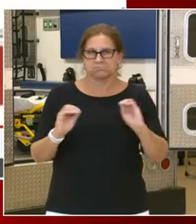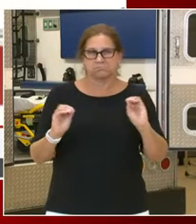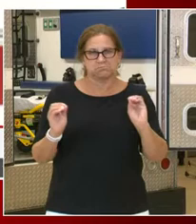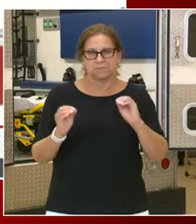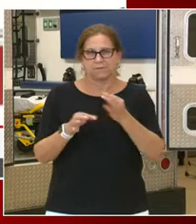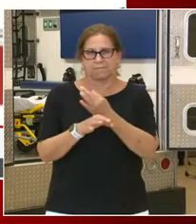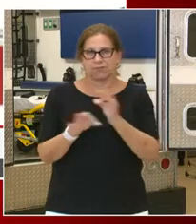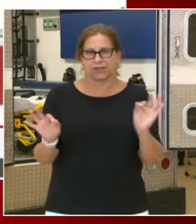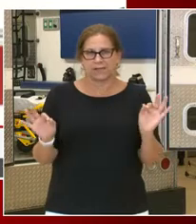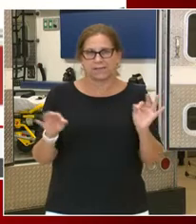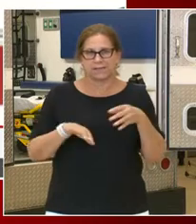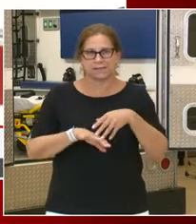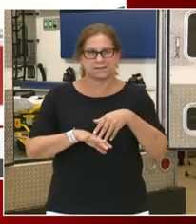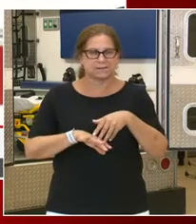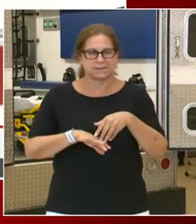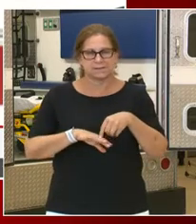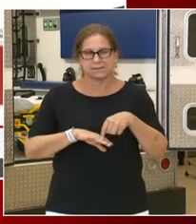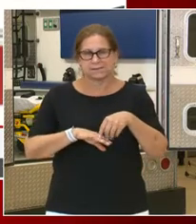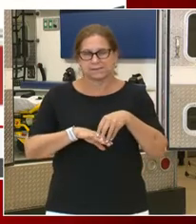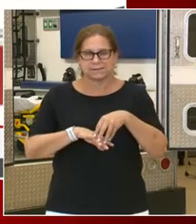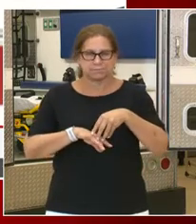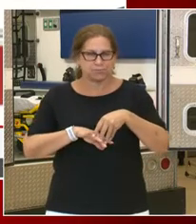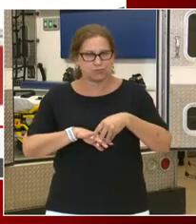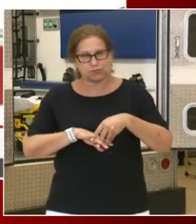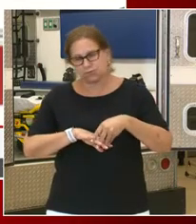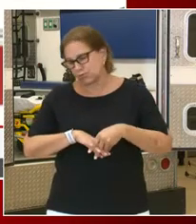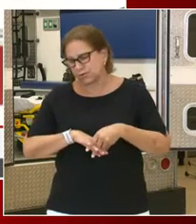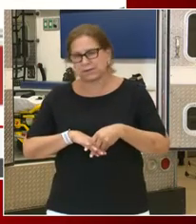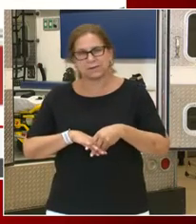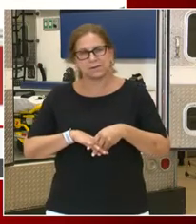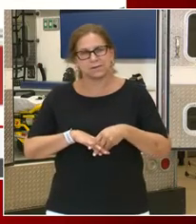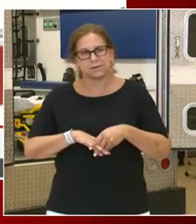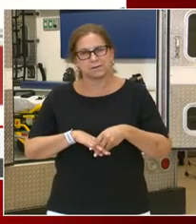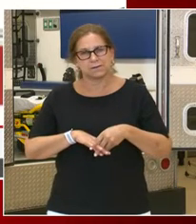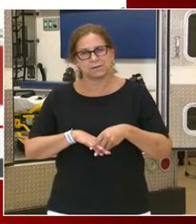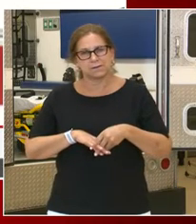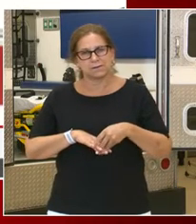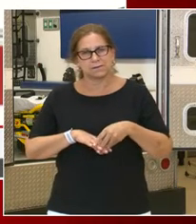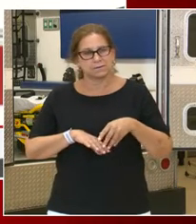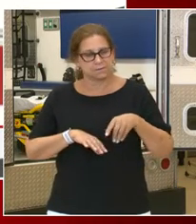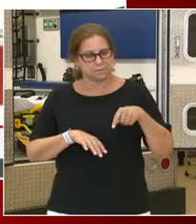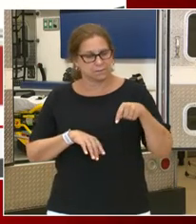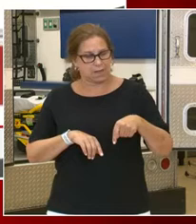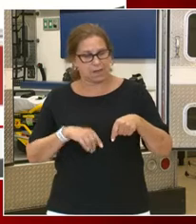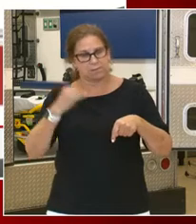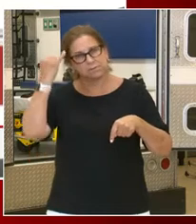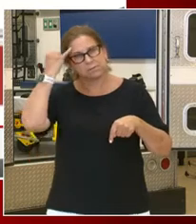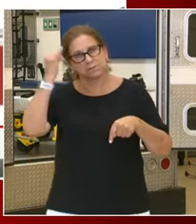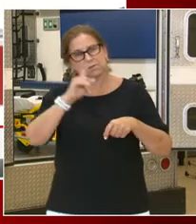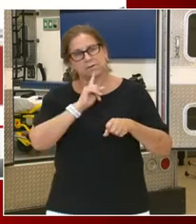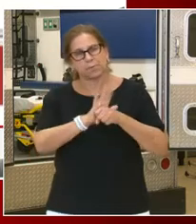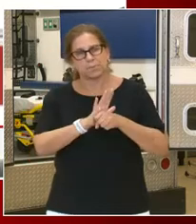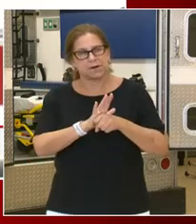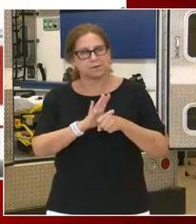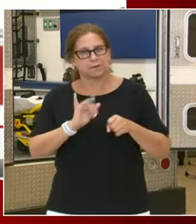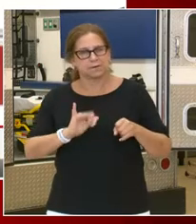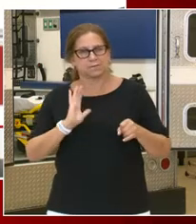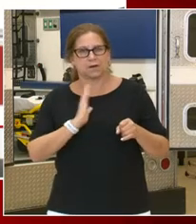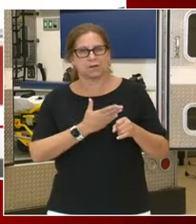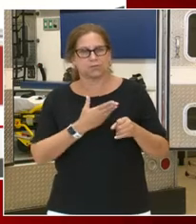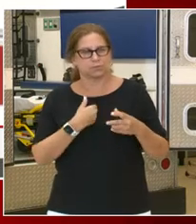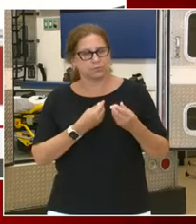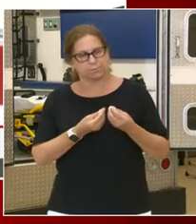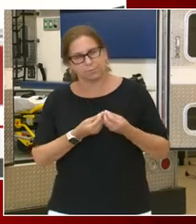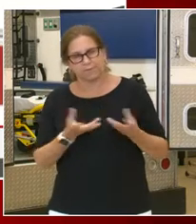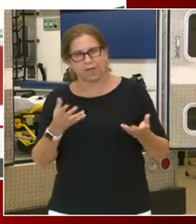deeply rooted in being responsive to trauma and to mental health supports, while also accelerating academics. And that